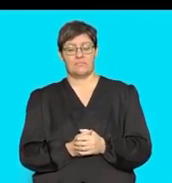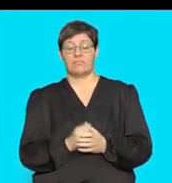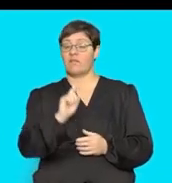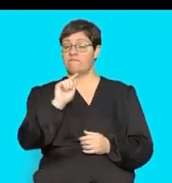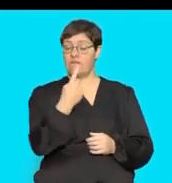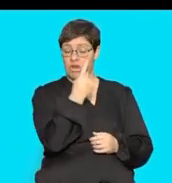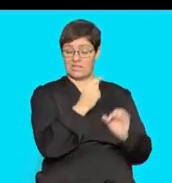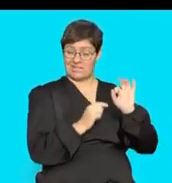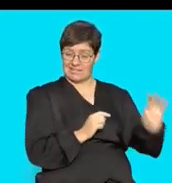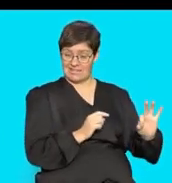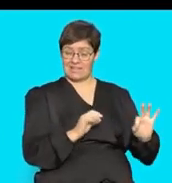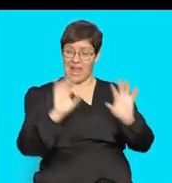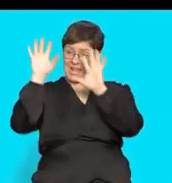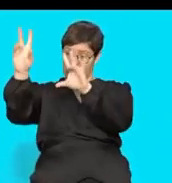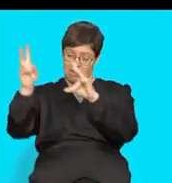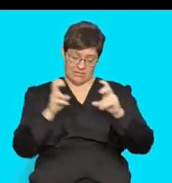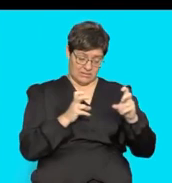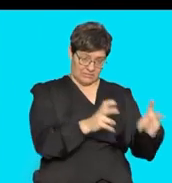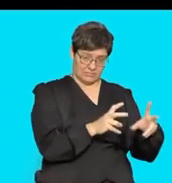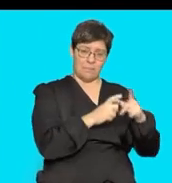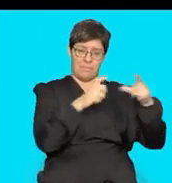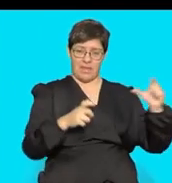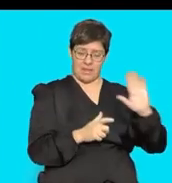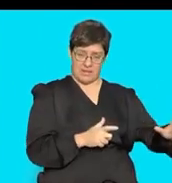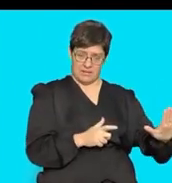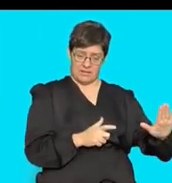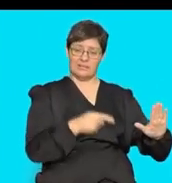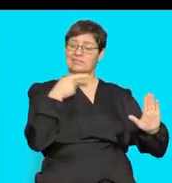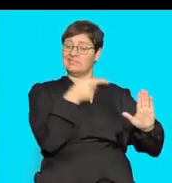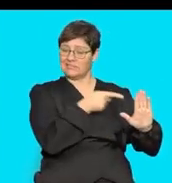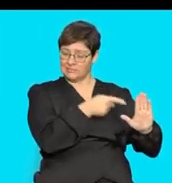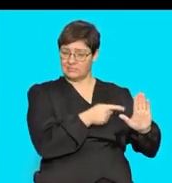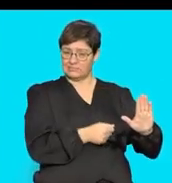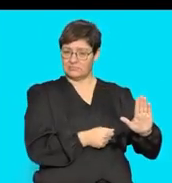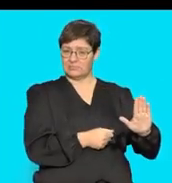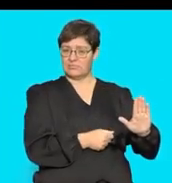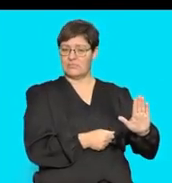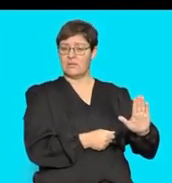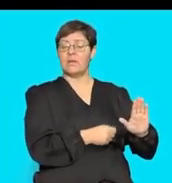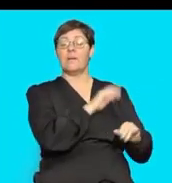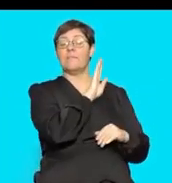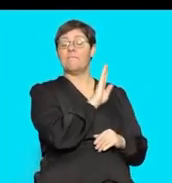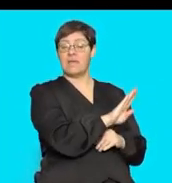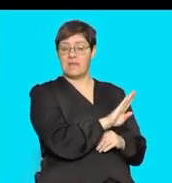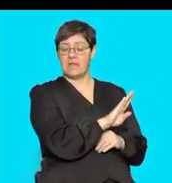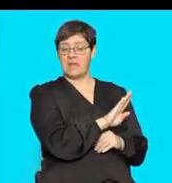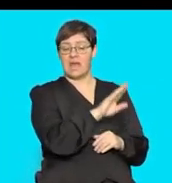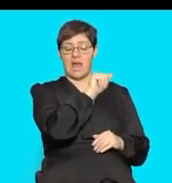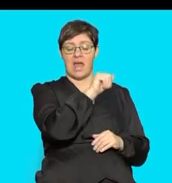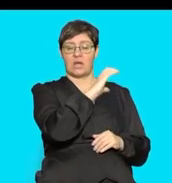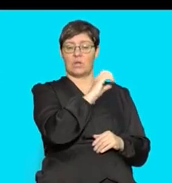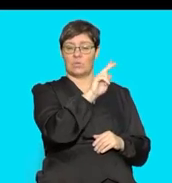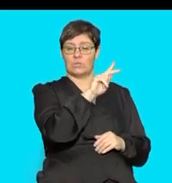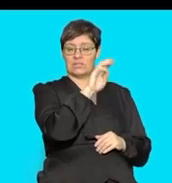Our first triangle is exactly as we drew it, so that's the big triangle. In this case, angle B will be an acute